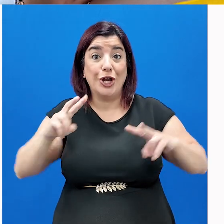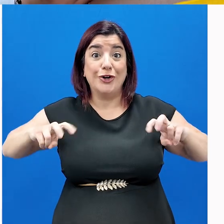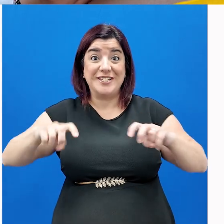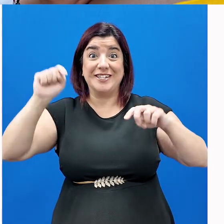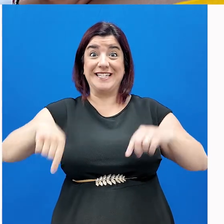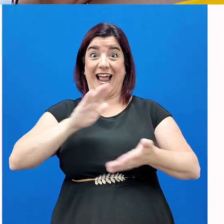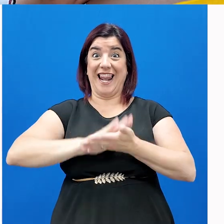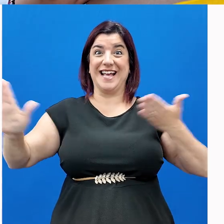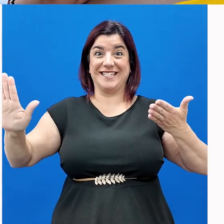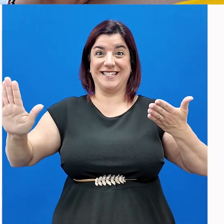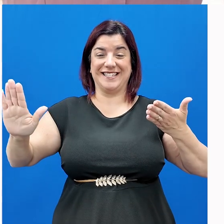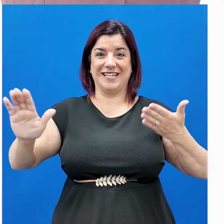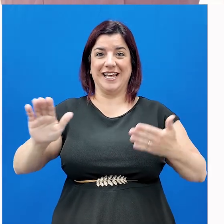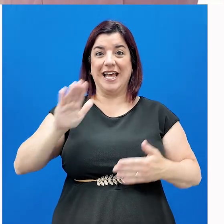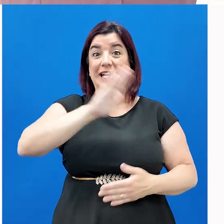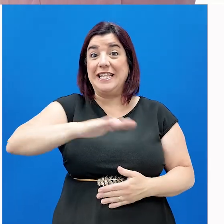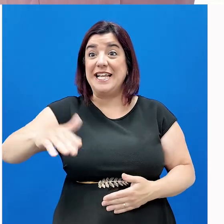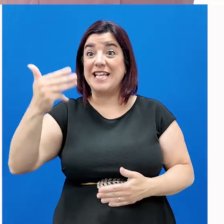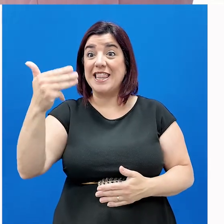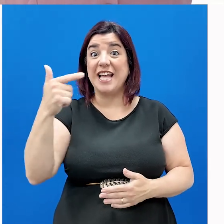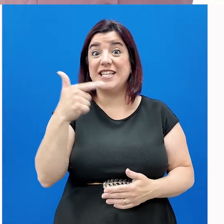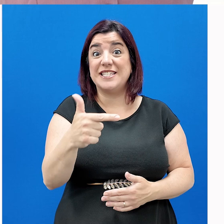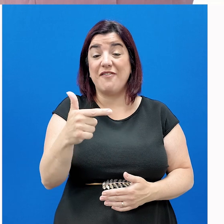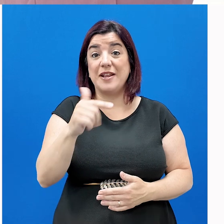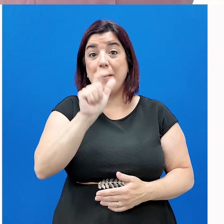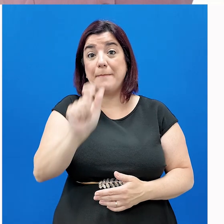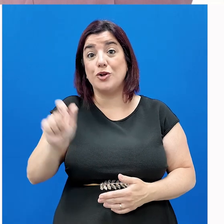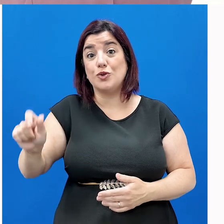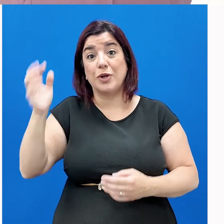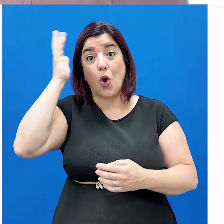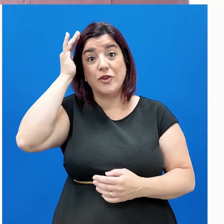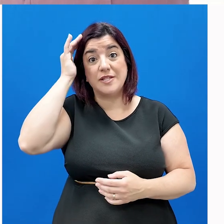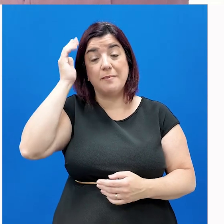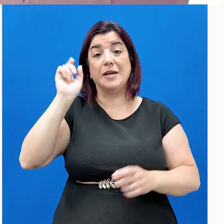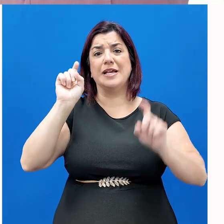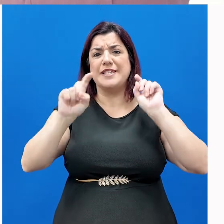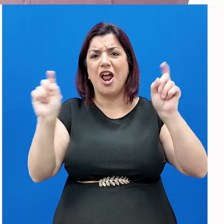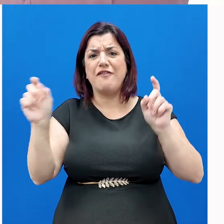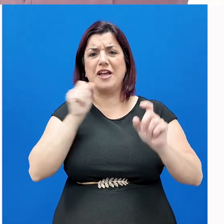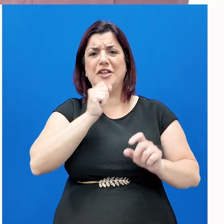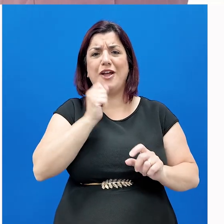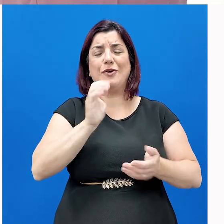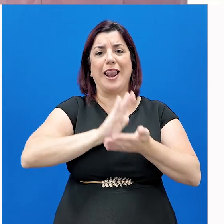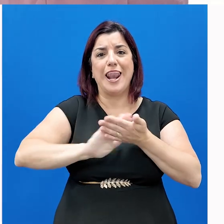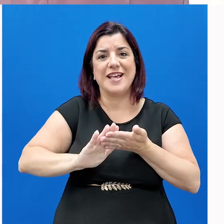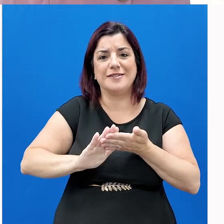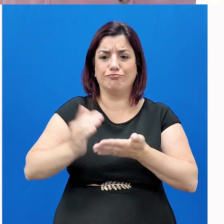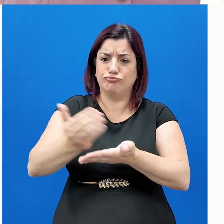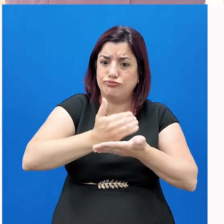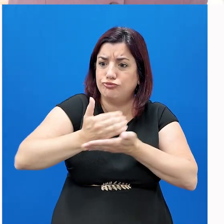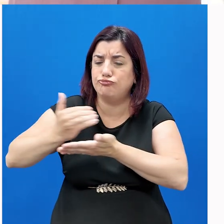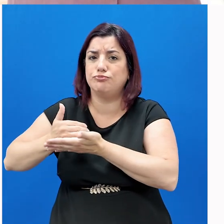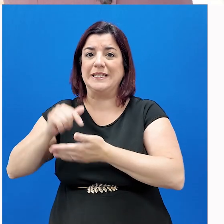complete. 97 autistic young people took part in surveys and interviews to help shape what we're calling the